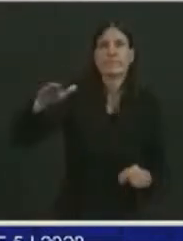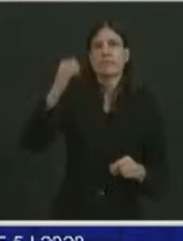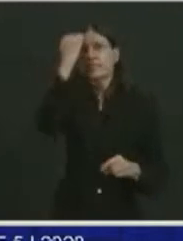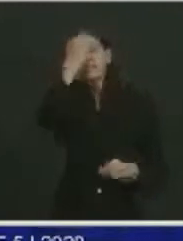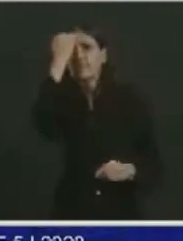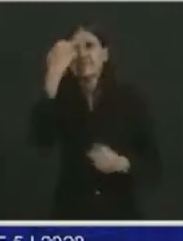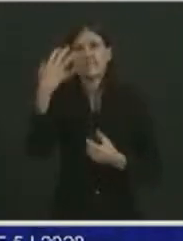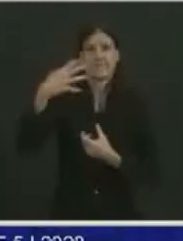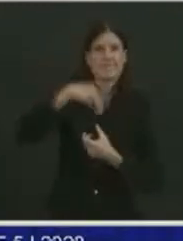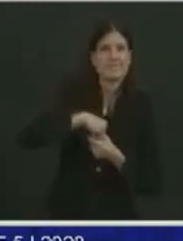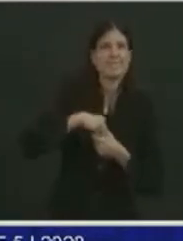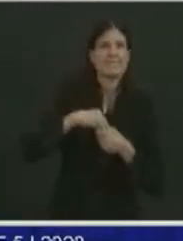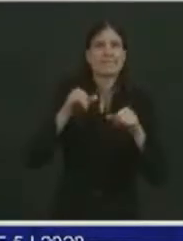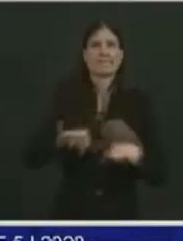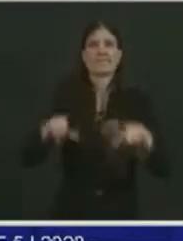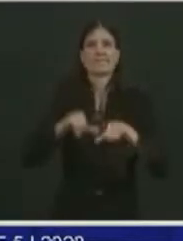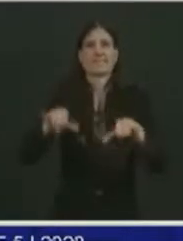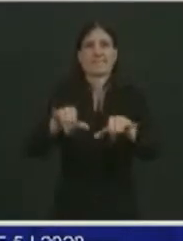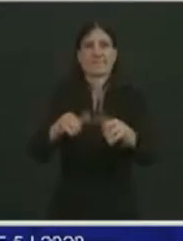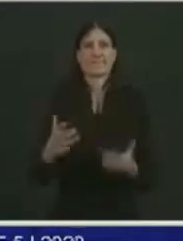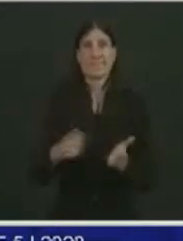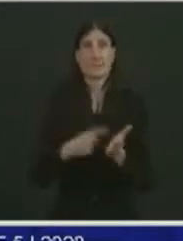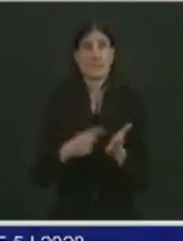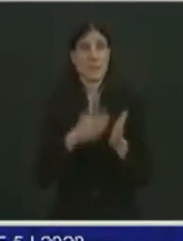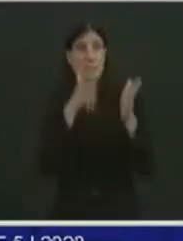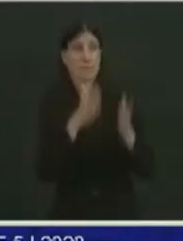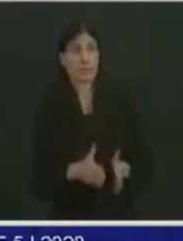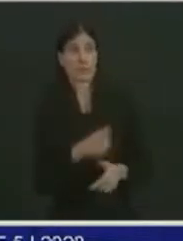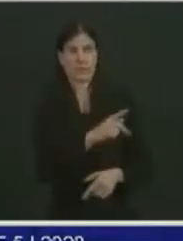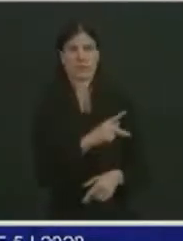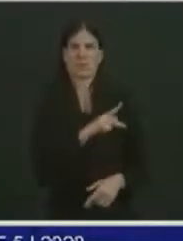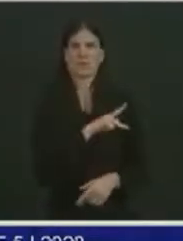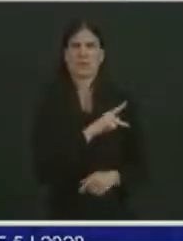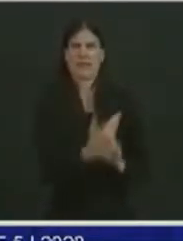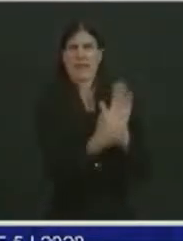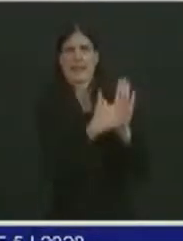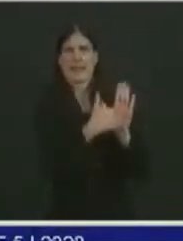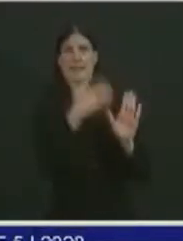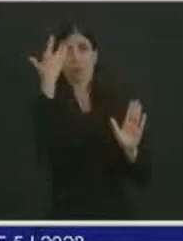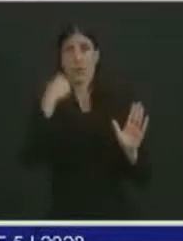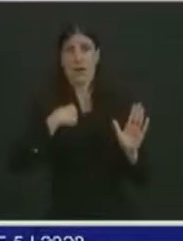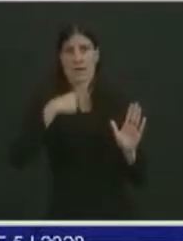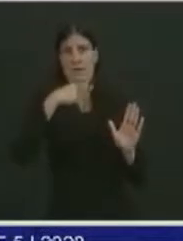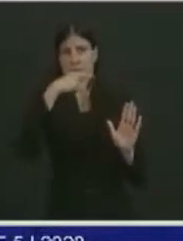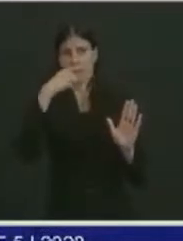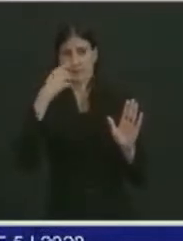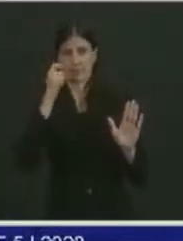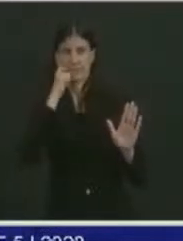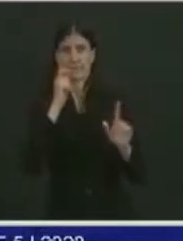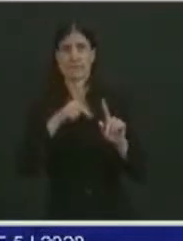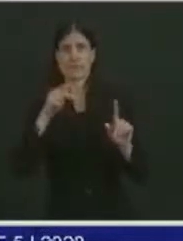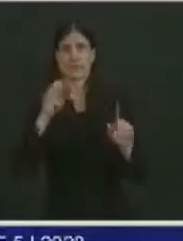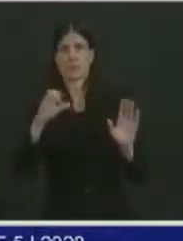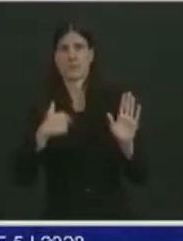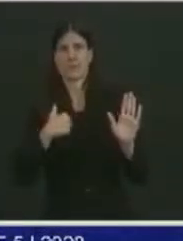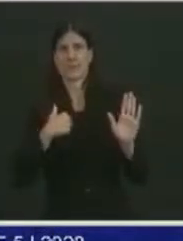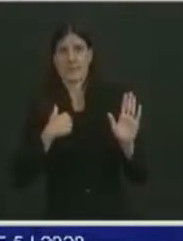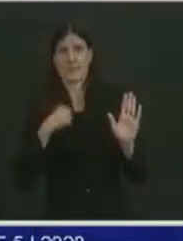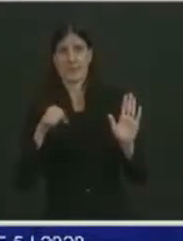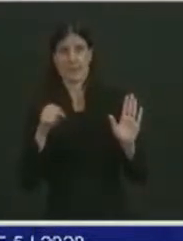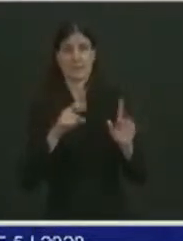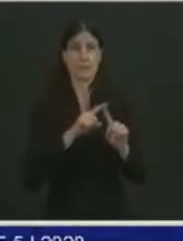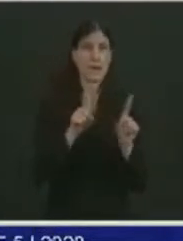racism because of what you experience day after day after day. I always appreciate sharing my